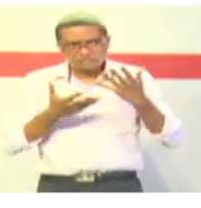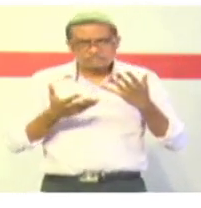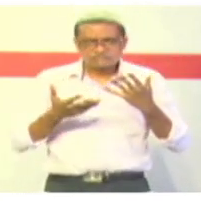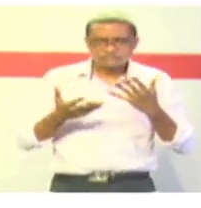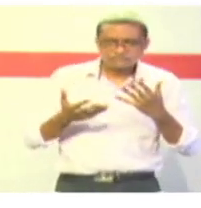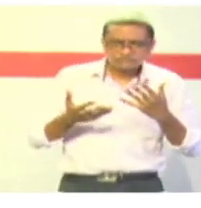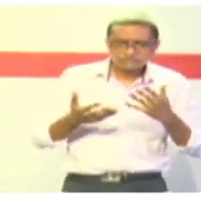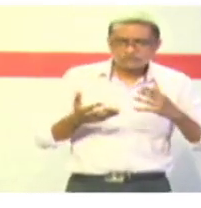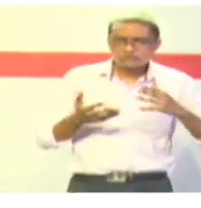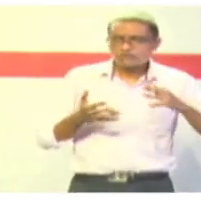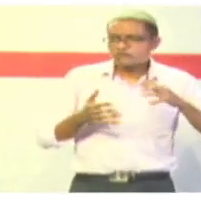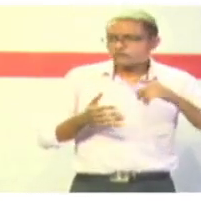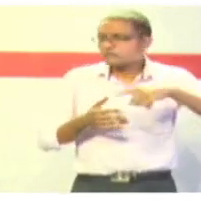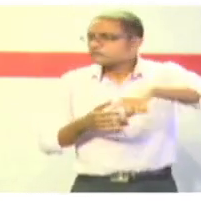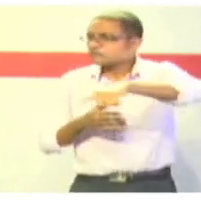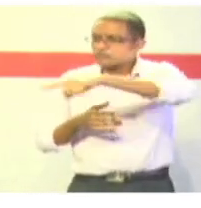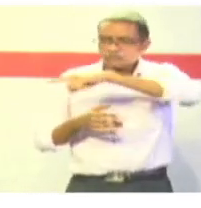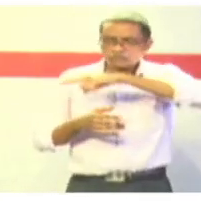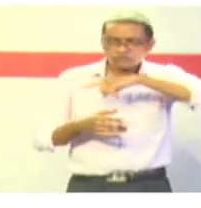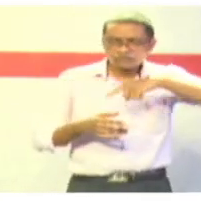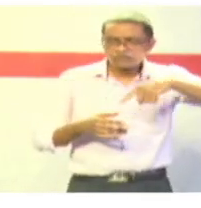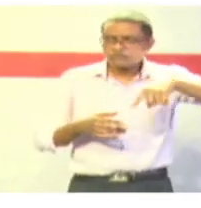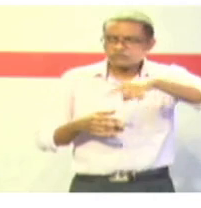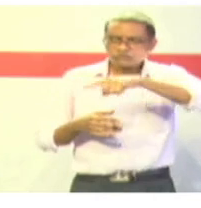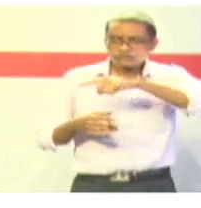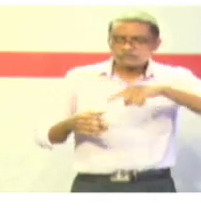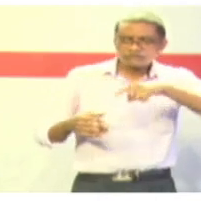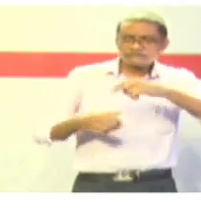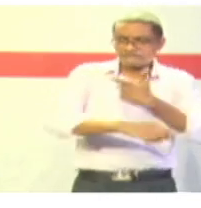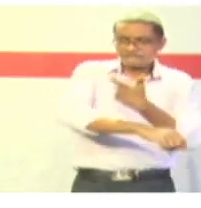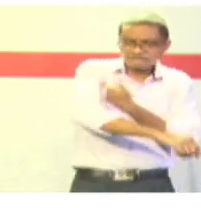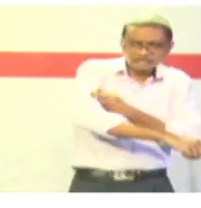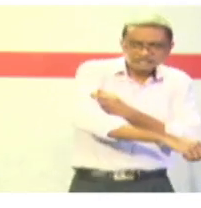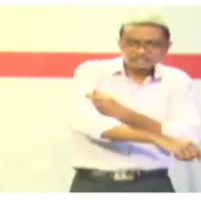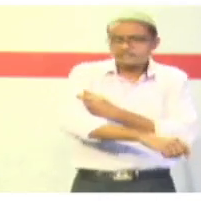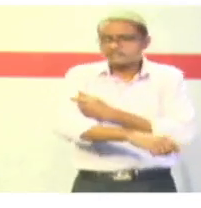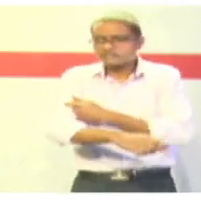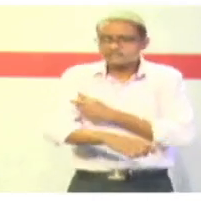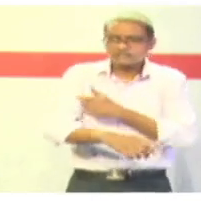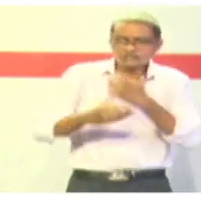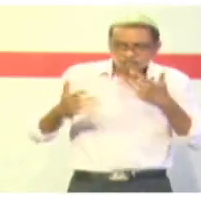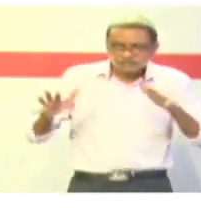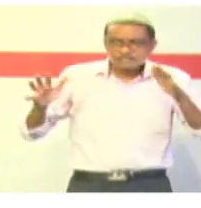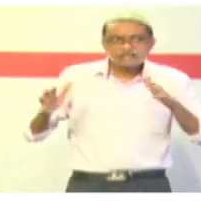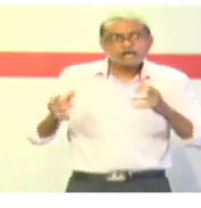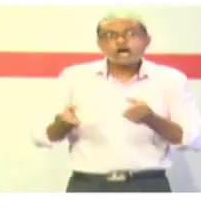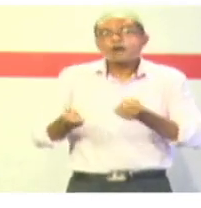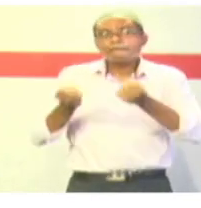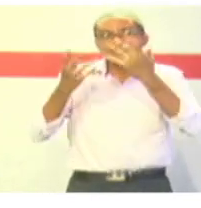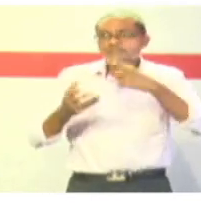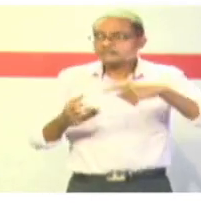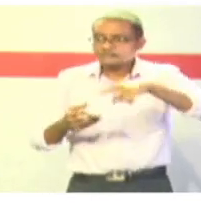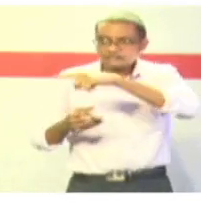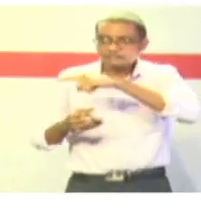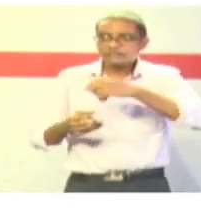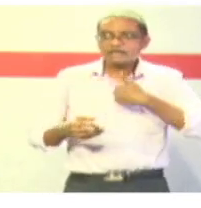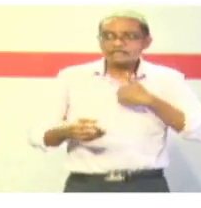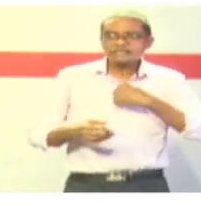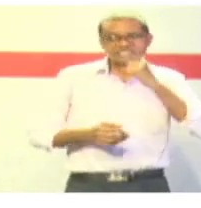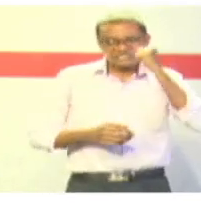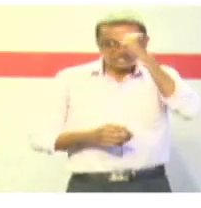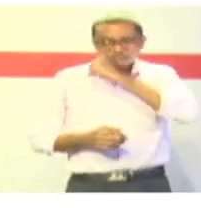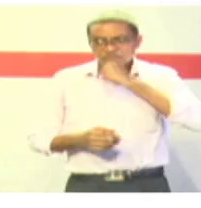to overall among the total number of persons vaccinated, how many serious adverse events we've